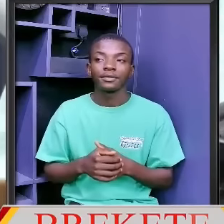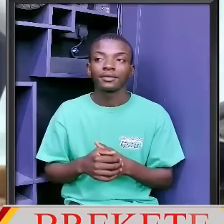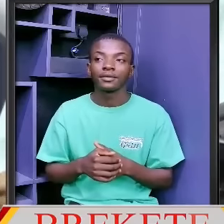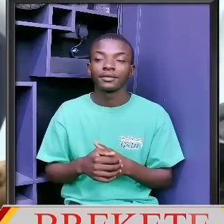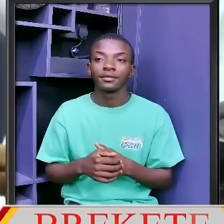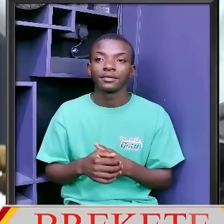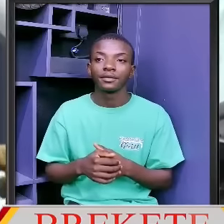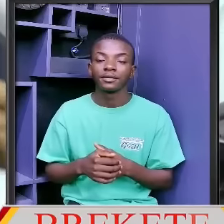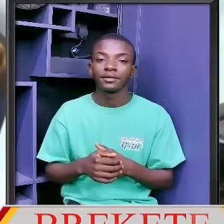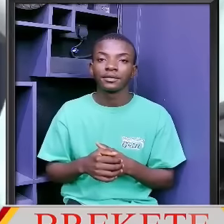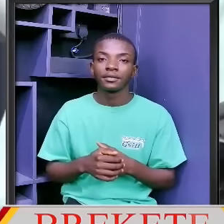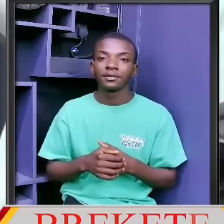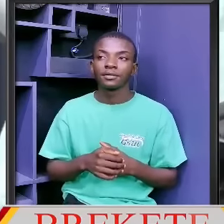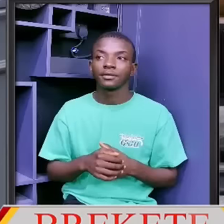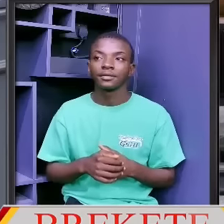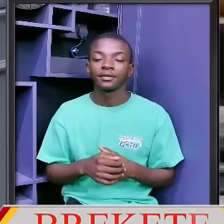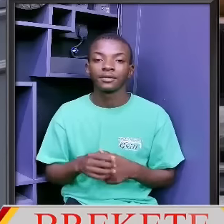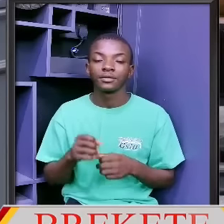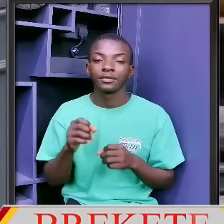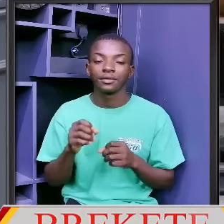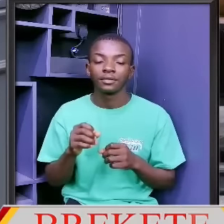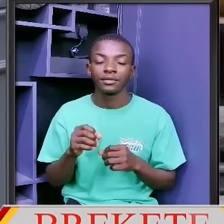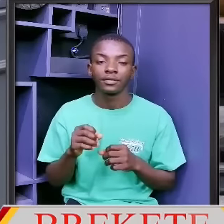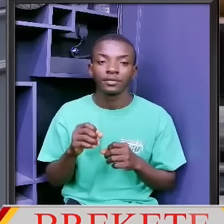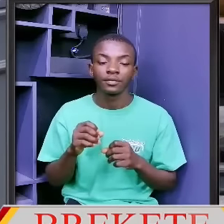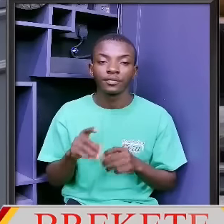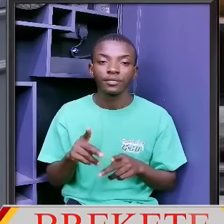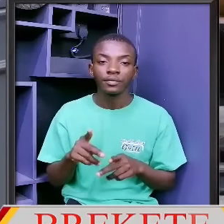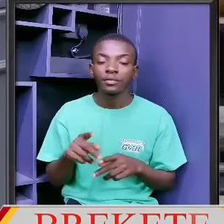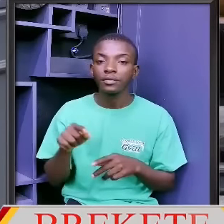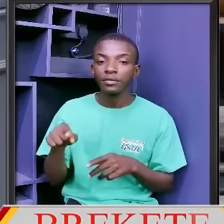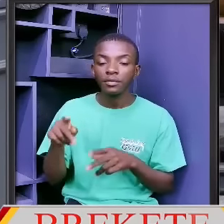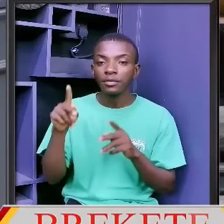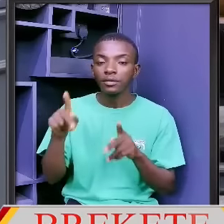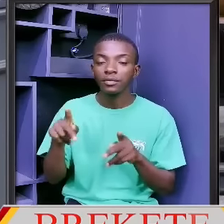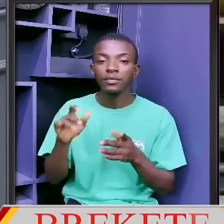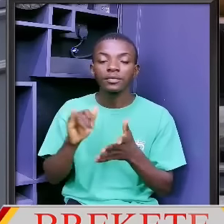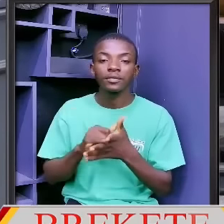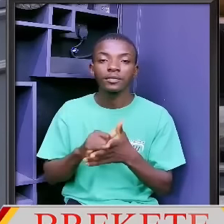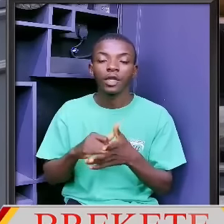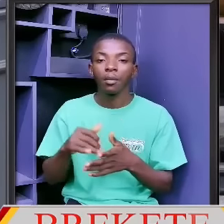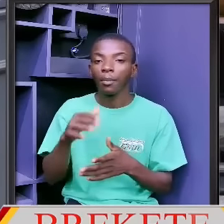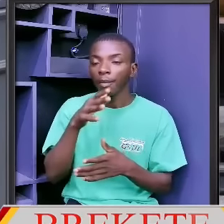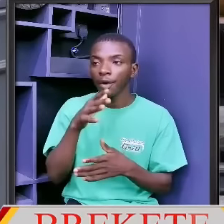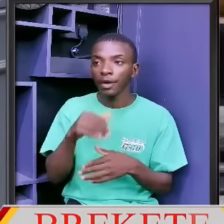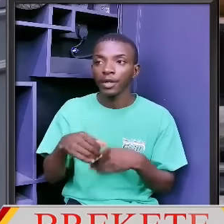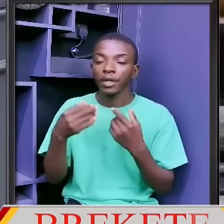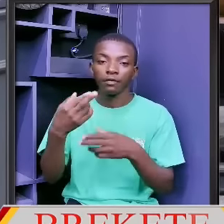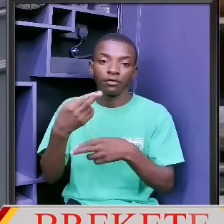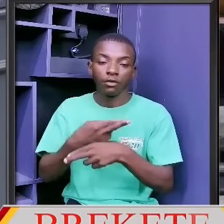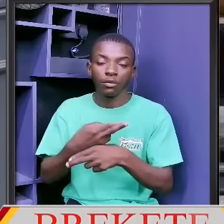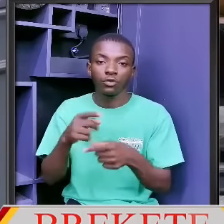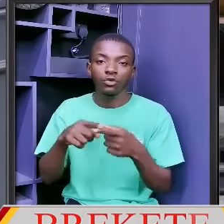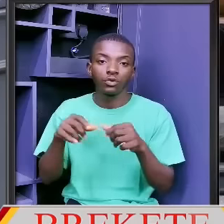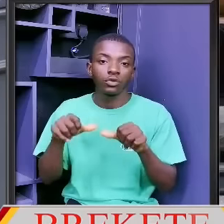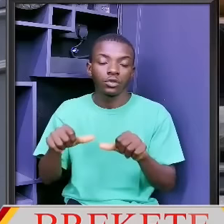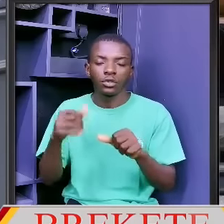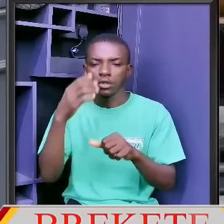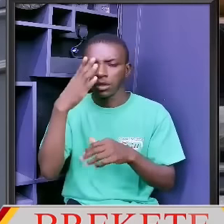Anyways, back to you, ma. All right, sir. Thank you. So, this person where your mother give room to